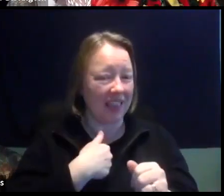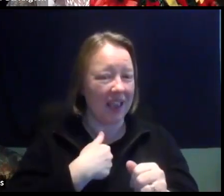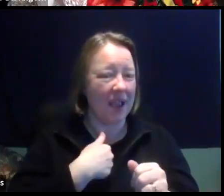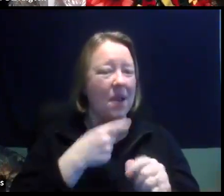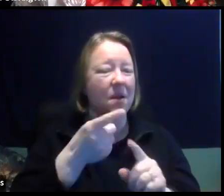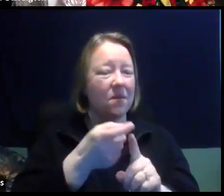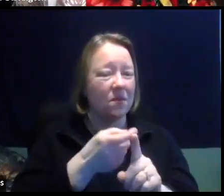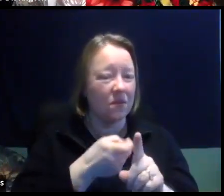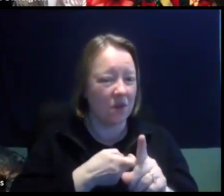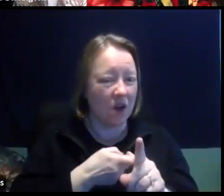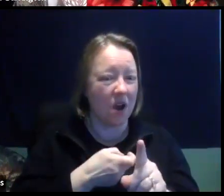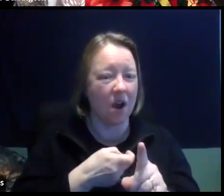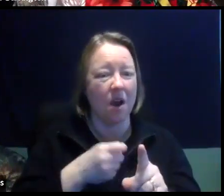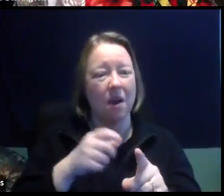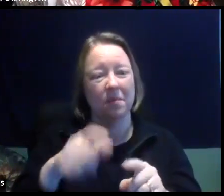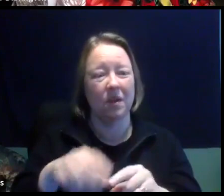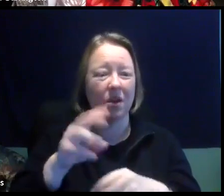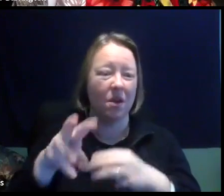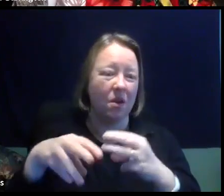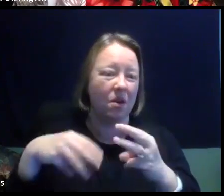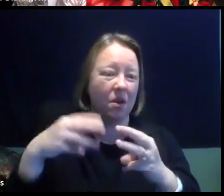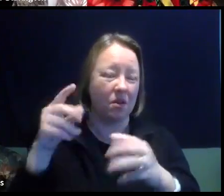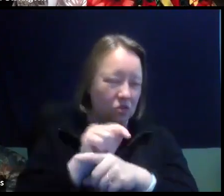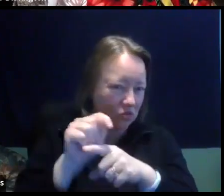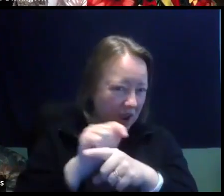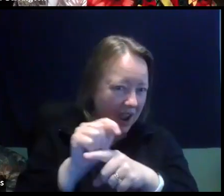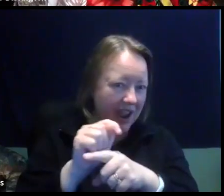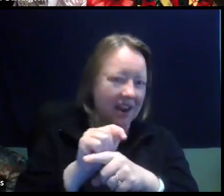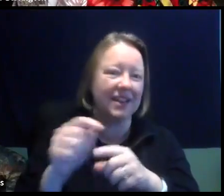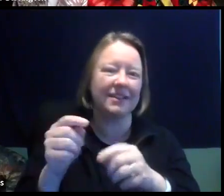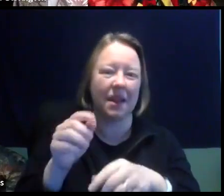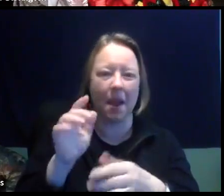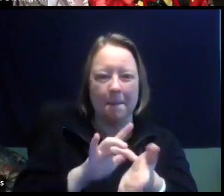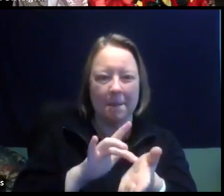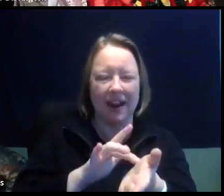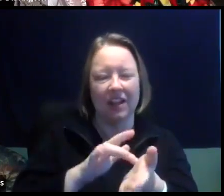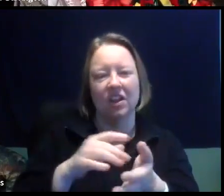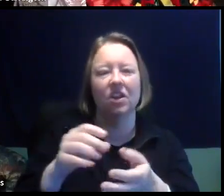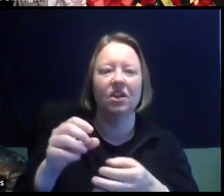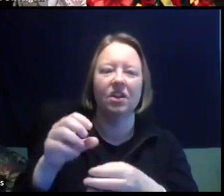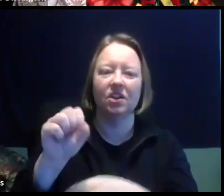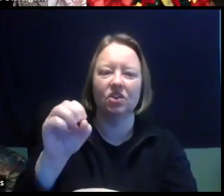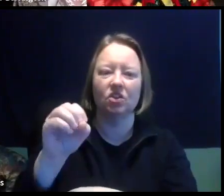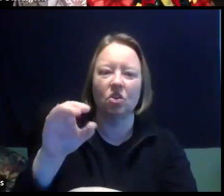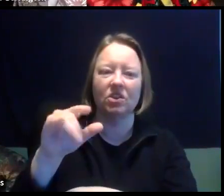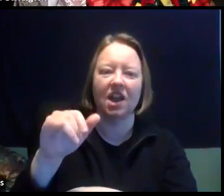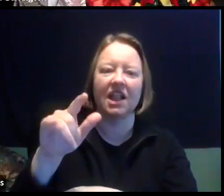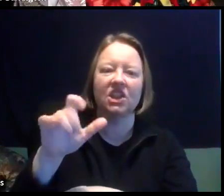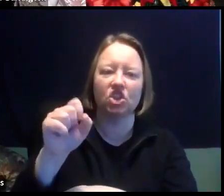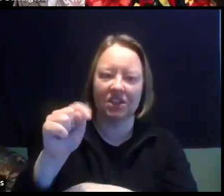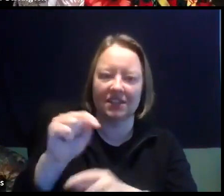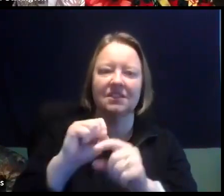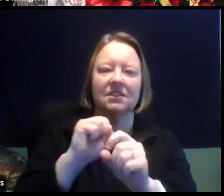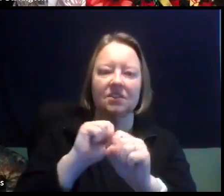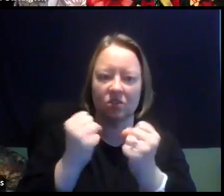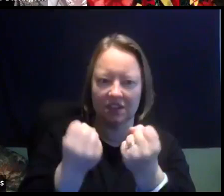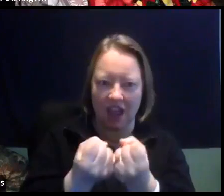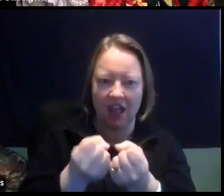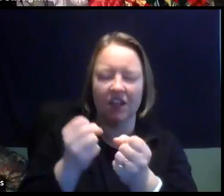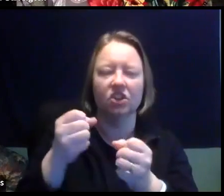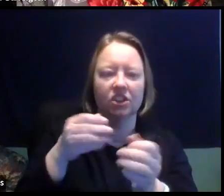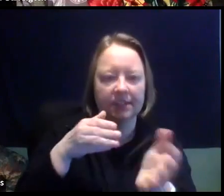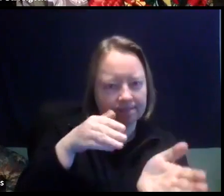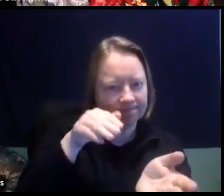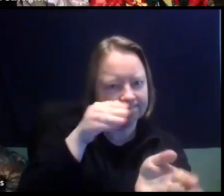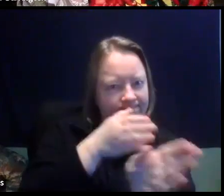the professoriate world by training. I was trained as a medical sociologist at Michigan State, and so I've spent